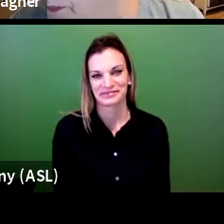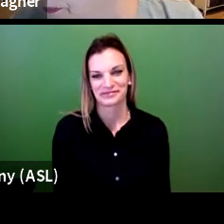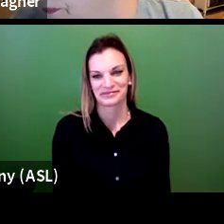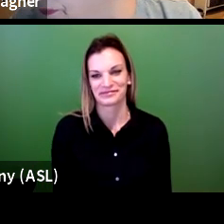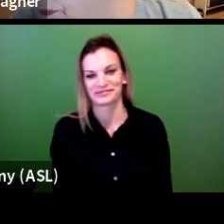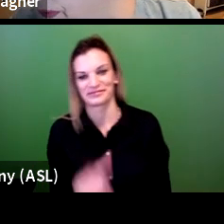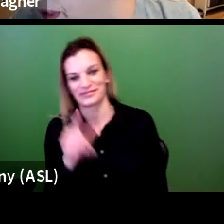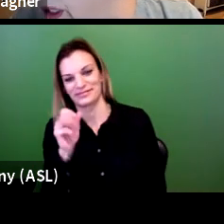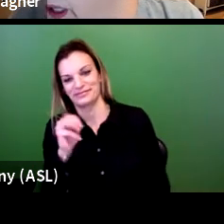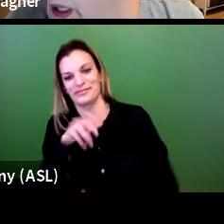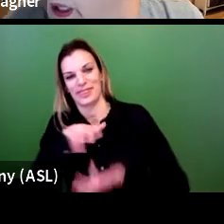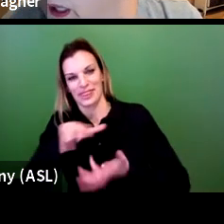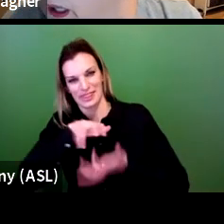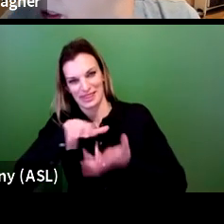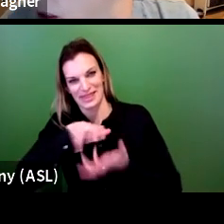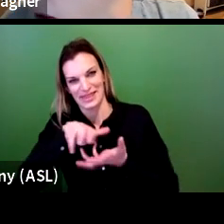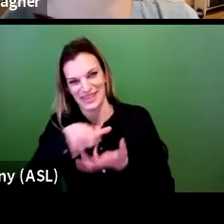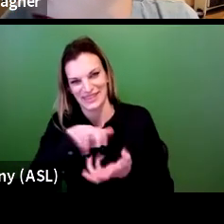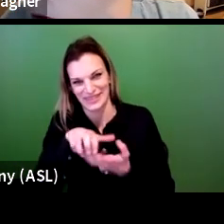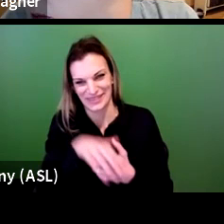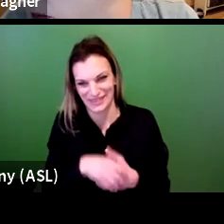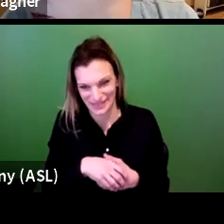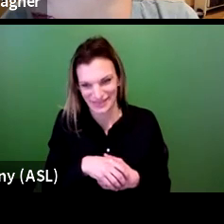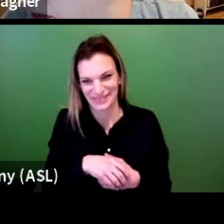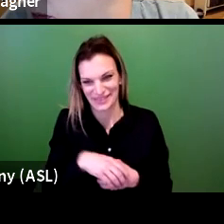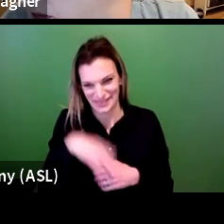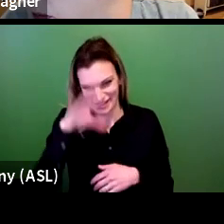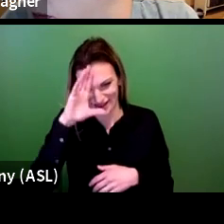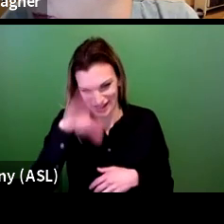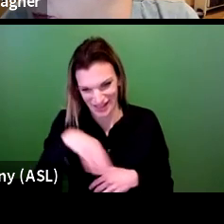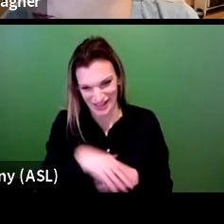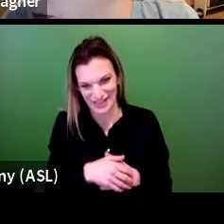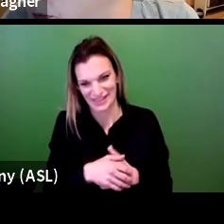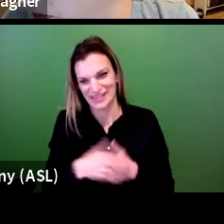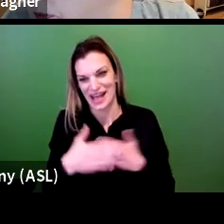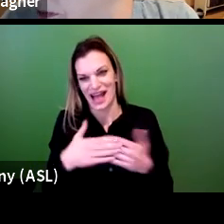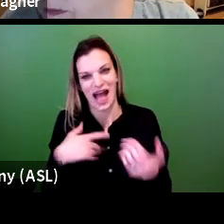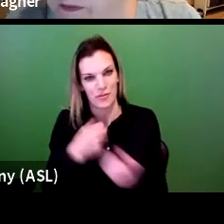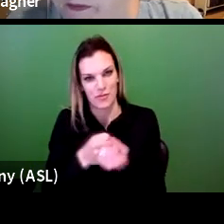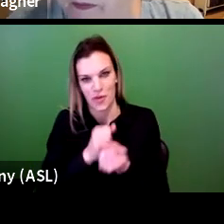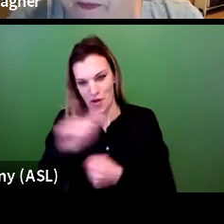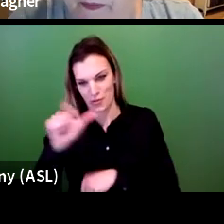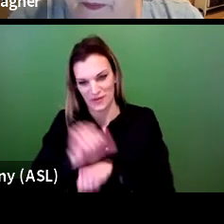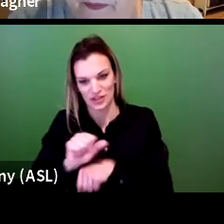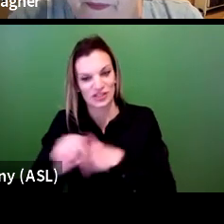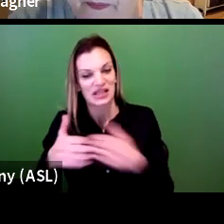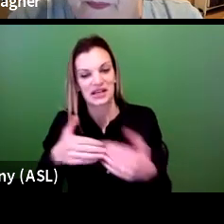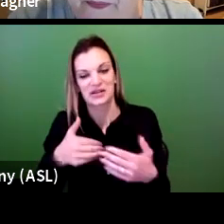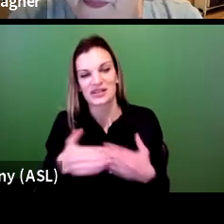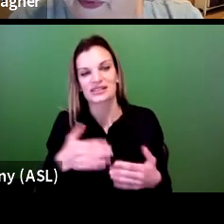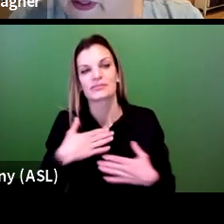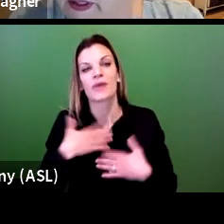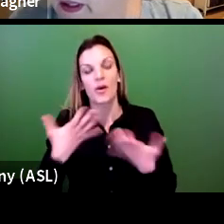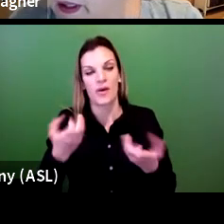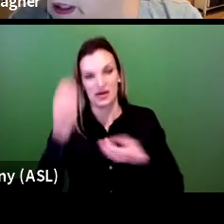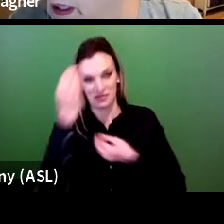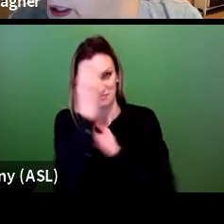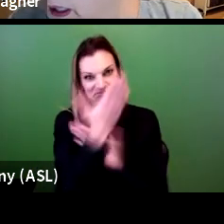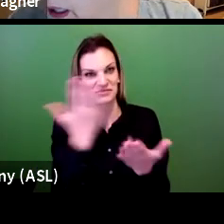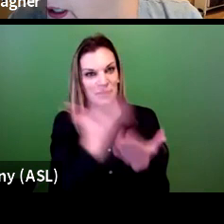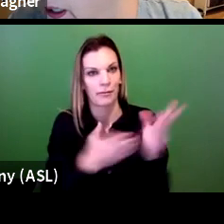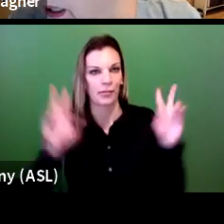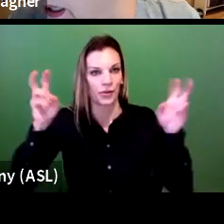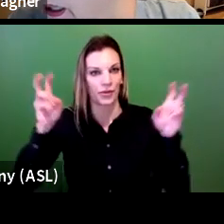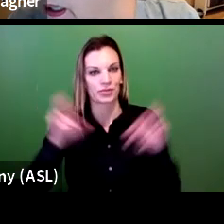Well, like I said, I promote all the professions, that's for sure. Well, I'm going to just share a couple of quotes that I share with my class. I present to my class.